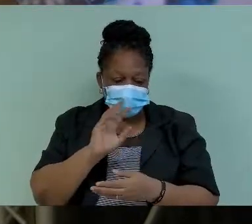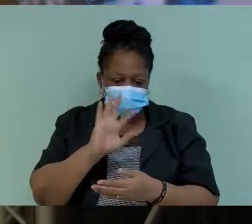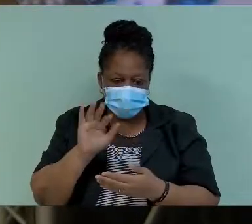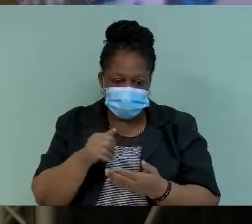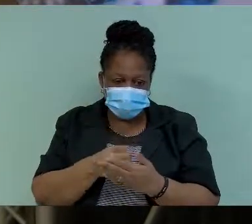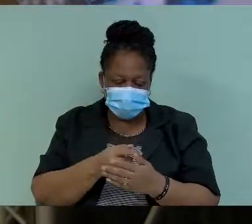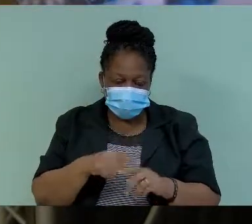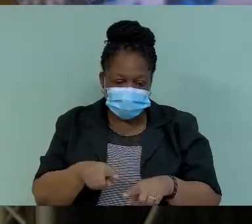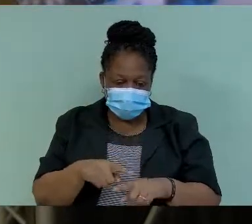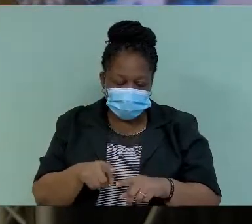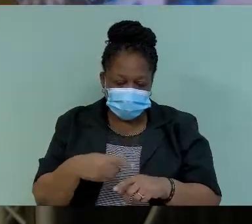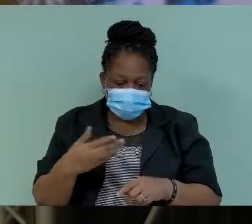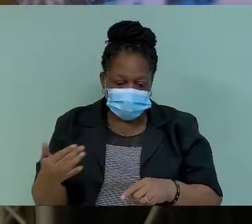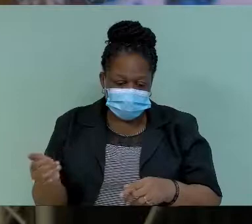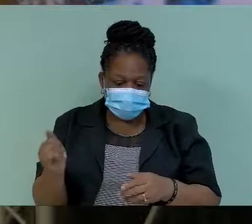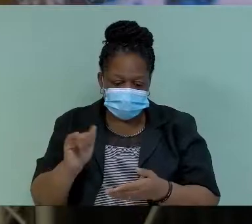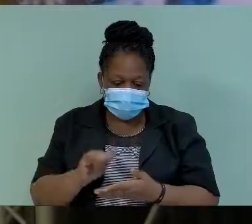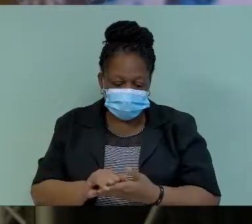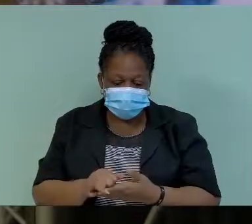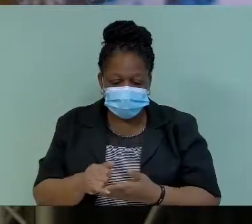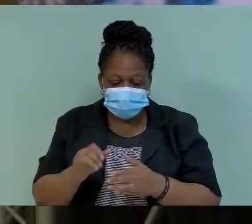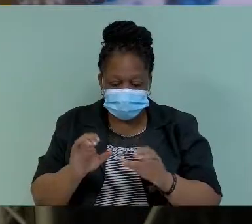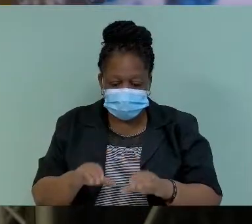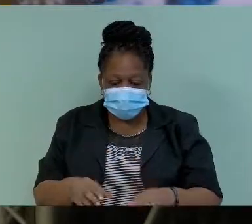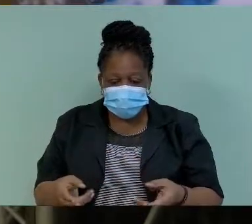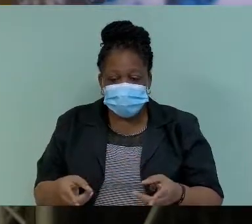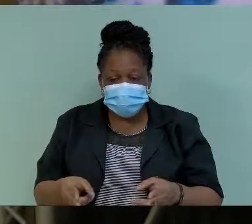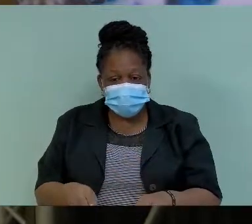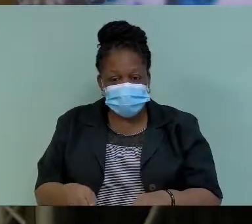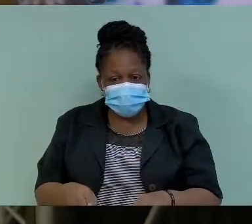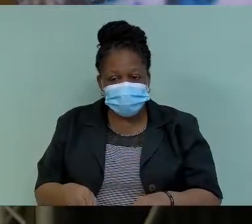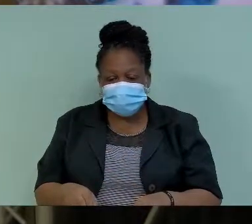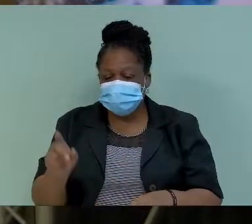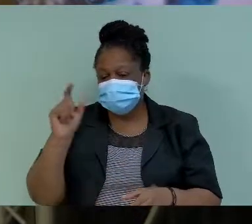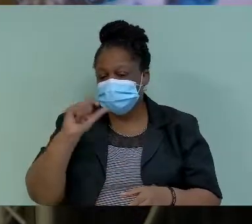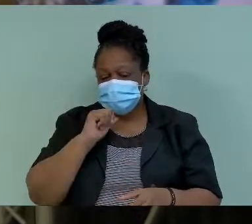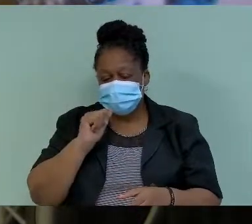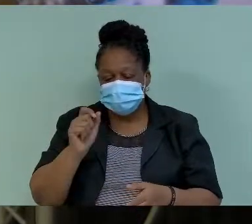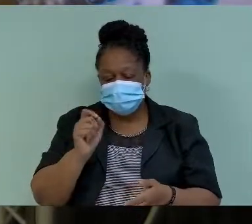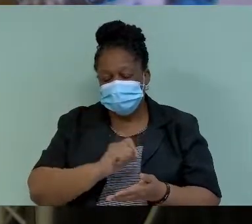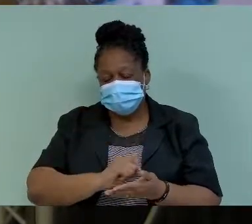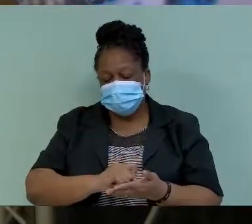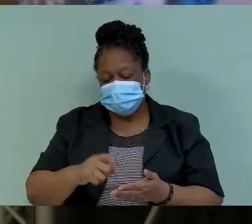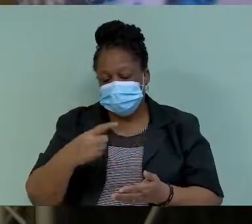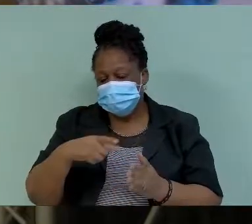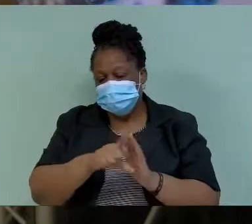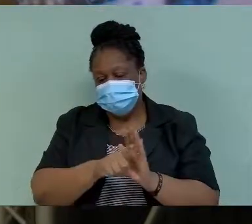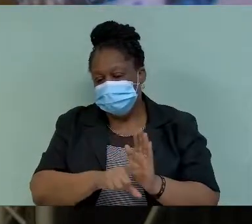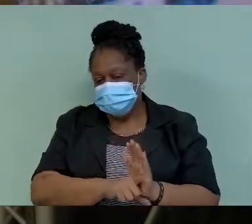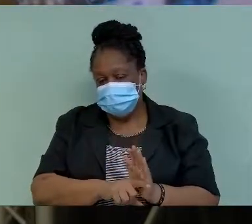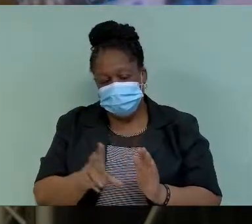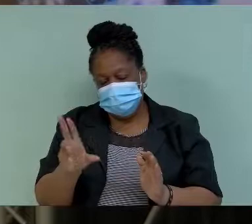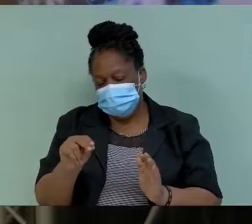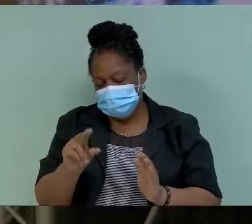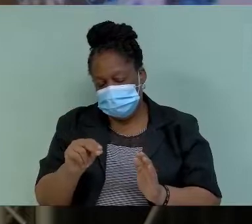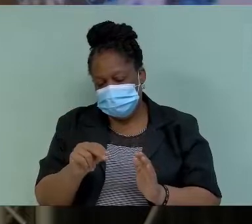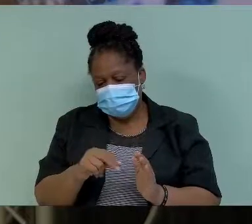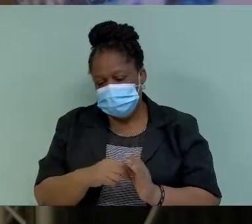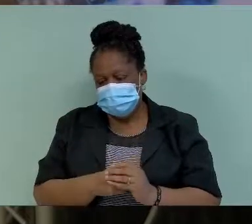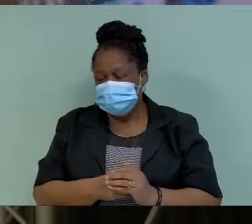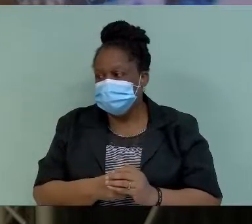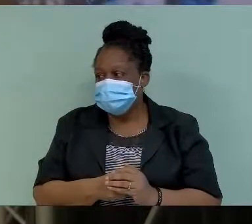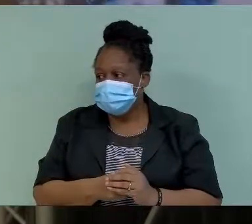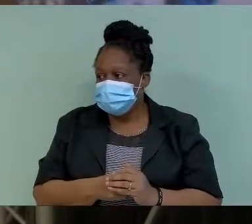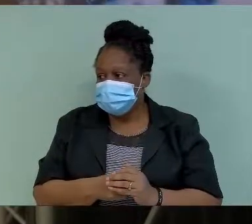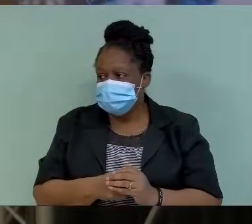and the church. These are not written in stone, nor are they the laws of the Medes and the Persians.